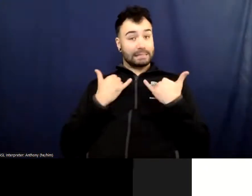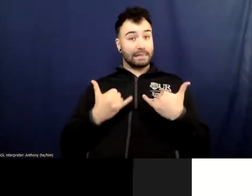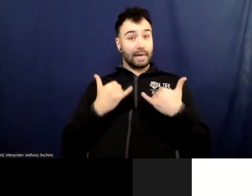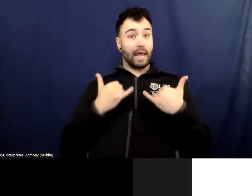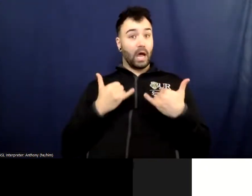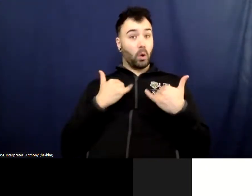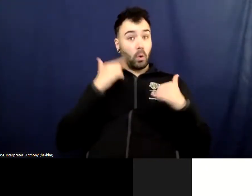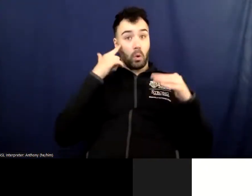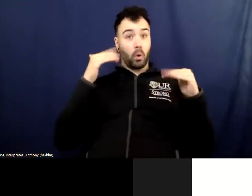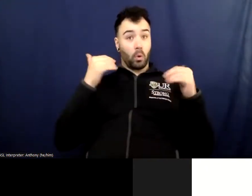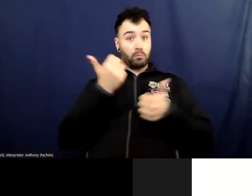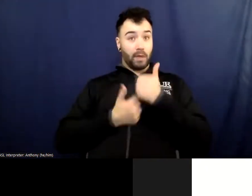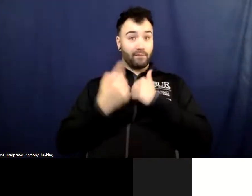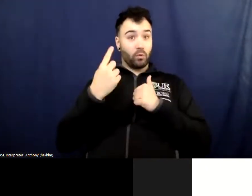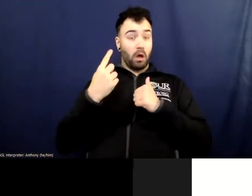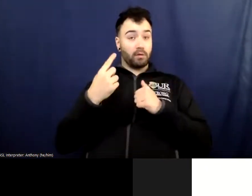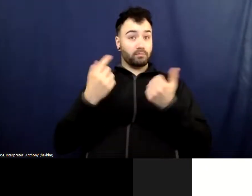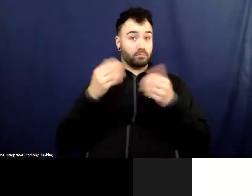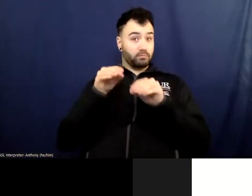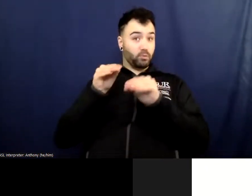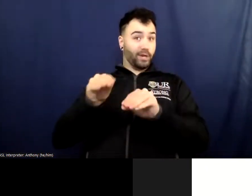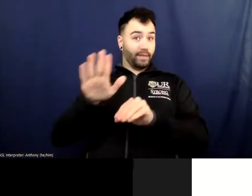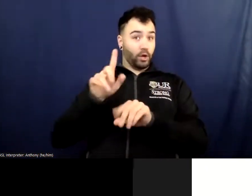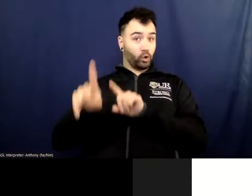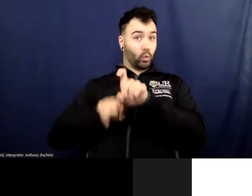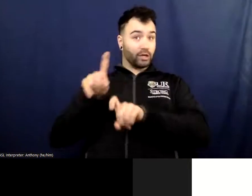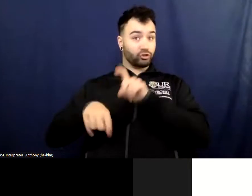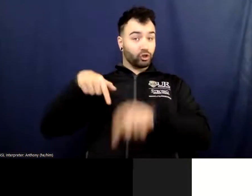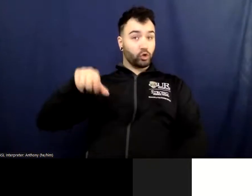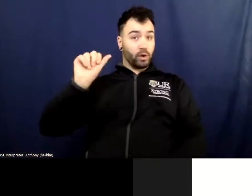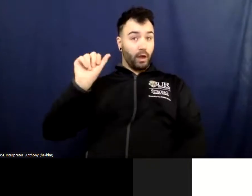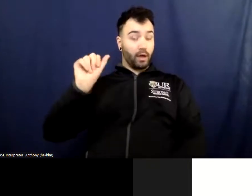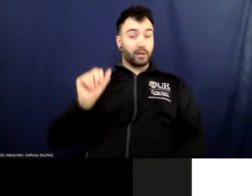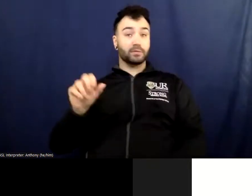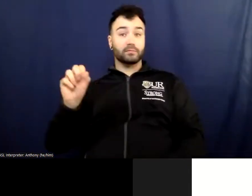Are you able, Stewart, are you able to open the Q&A and just go through, or would you like me to read them?